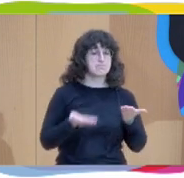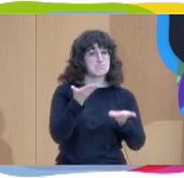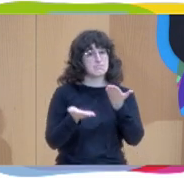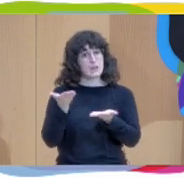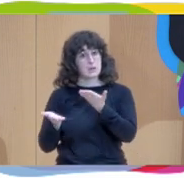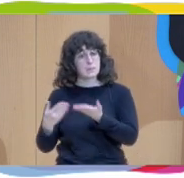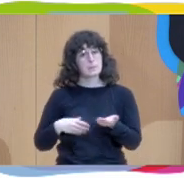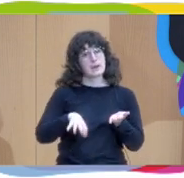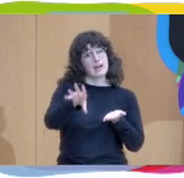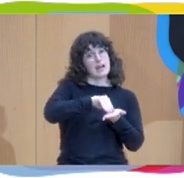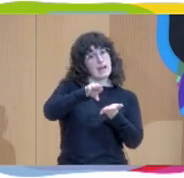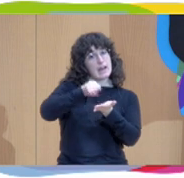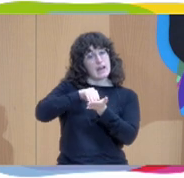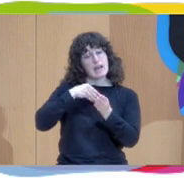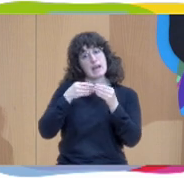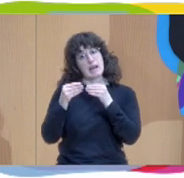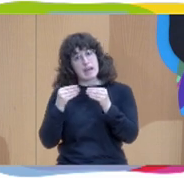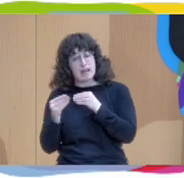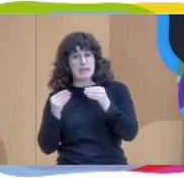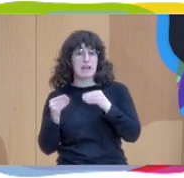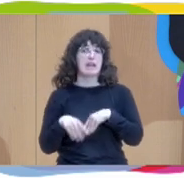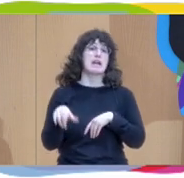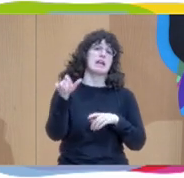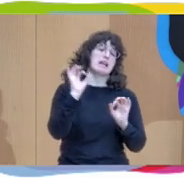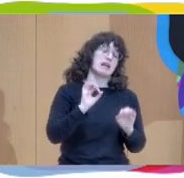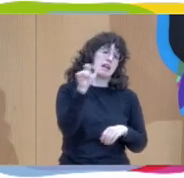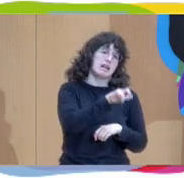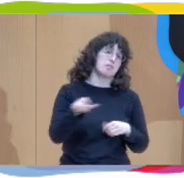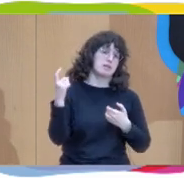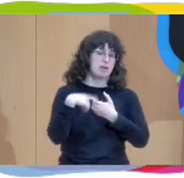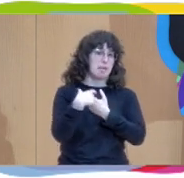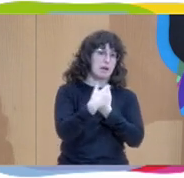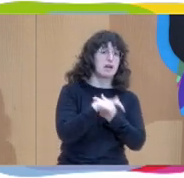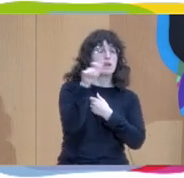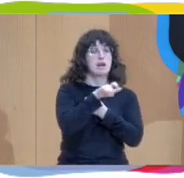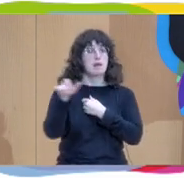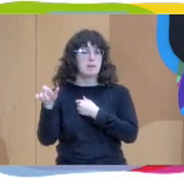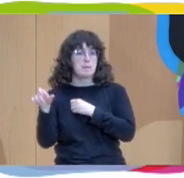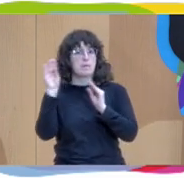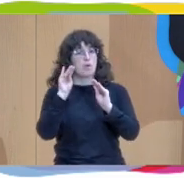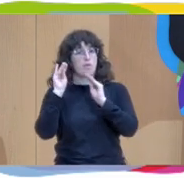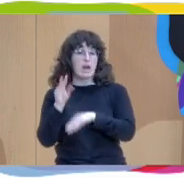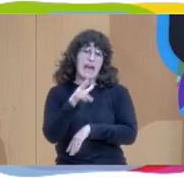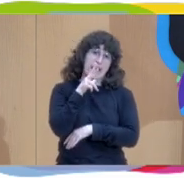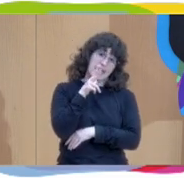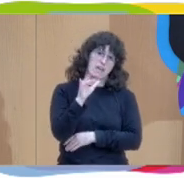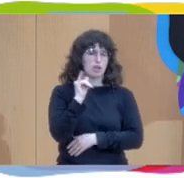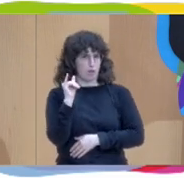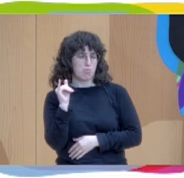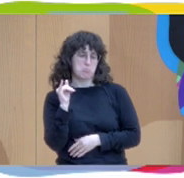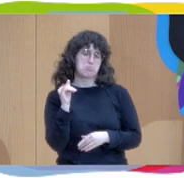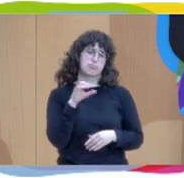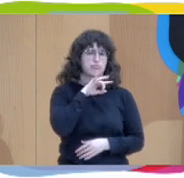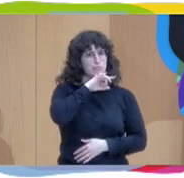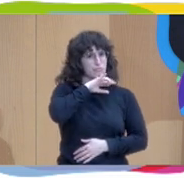trainees and also trainers, Heikki and Jukka, they were really happy how the training proceeded, and